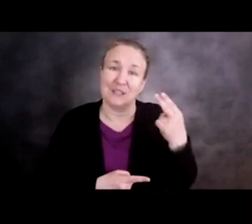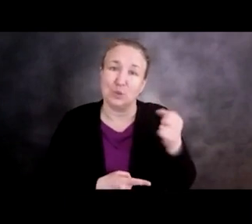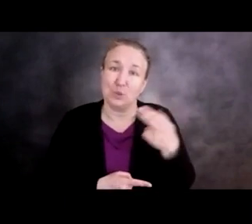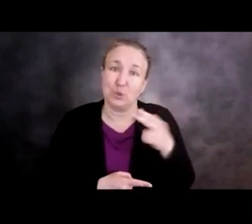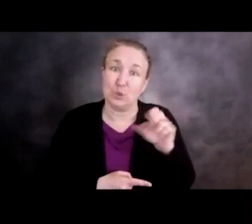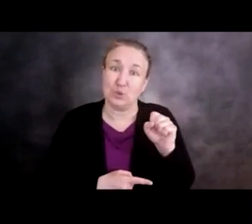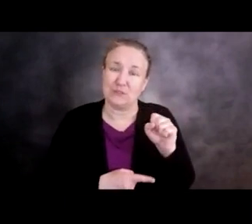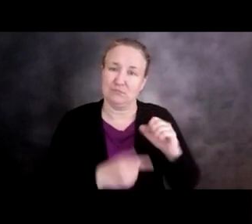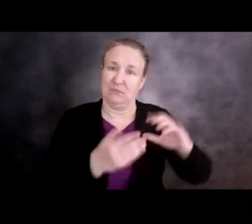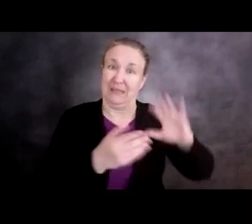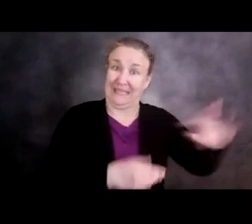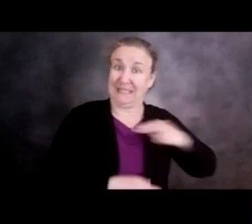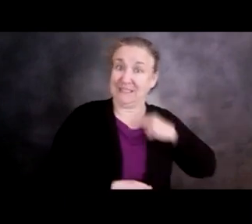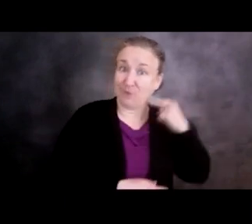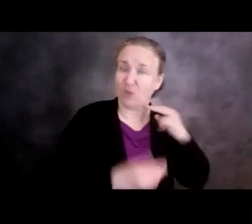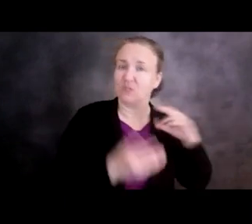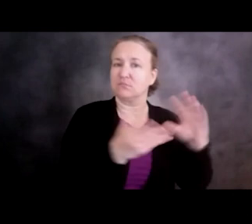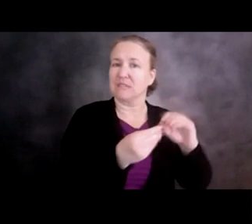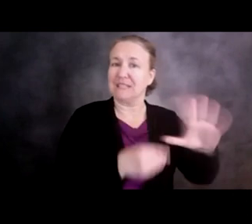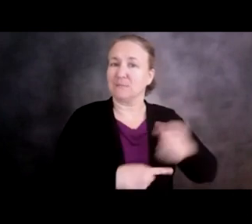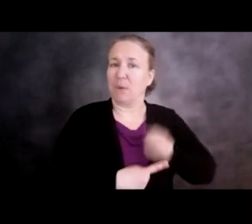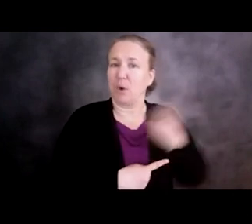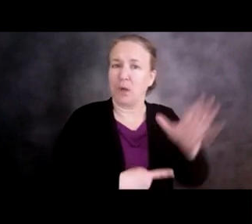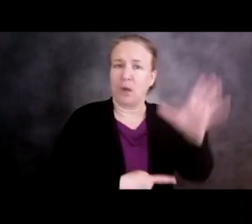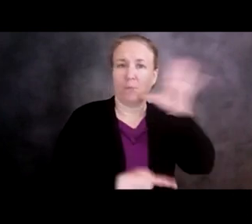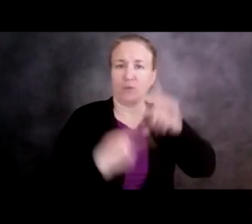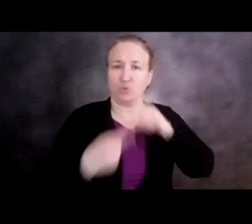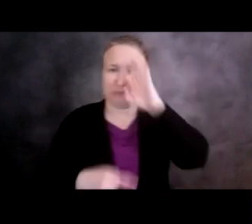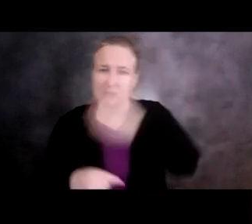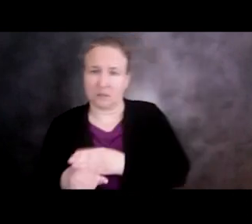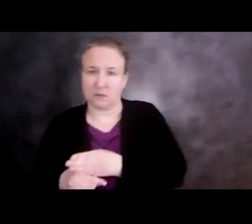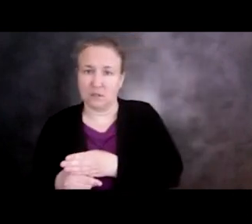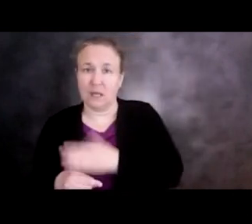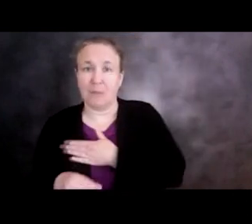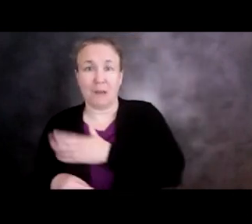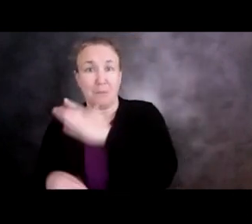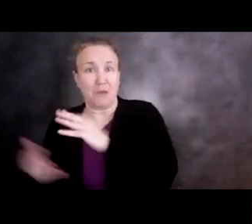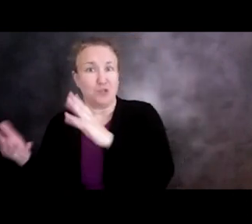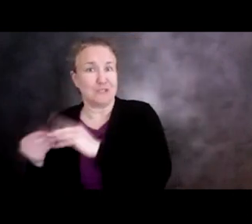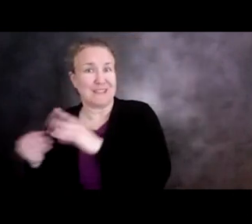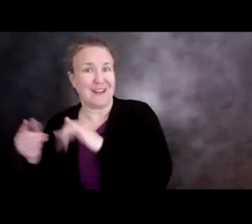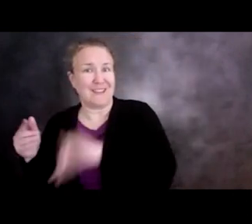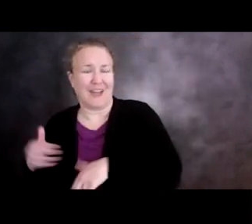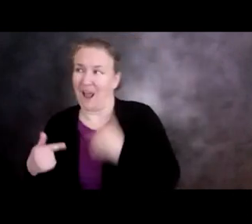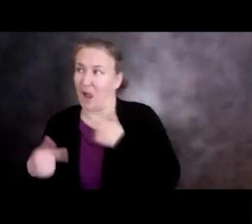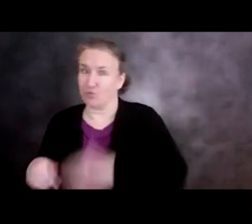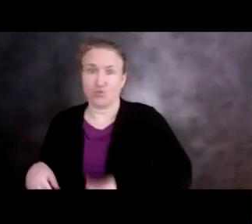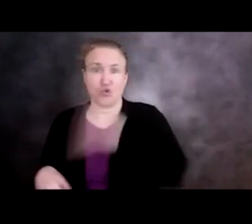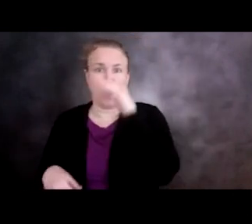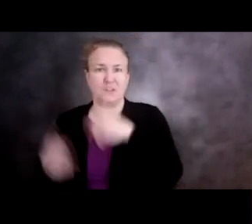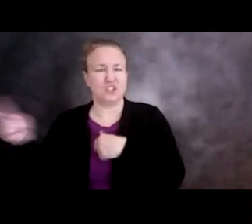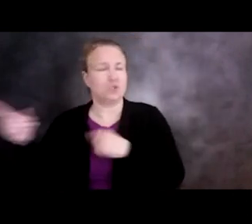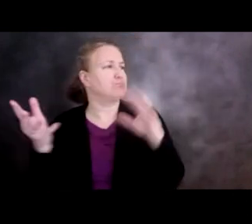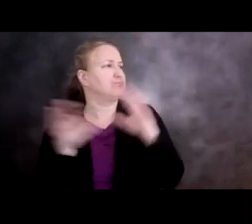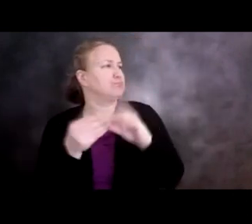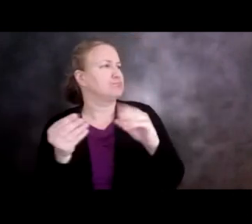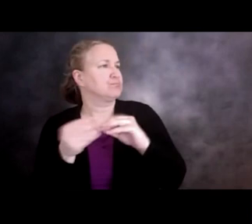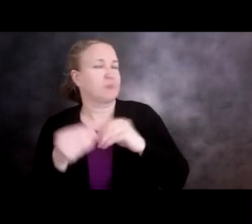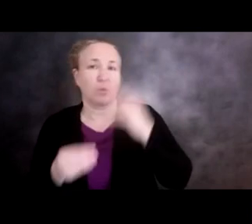poem, Mother to Son. And I grew up hearing my mother recite that poem. Just randomly, she would just say it was something she